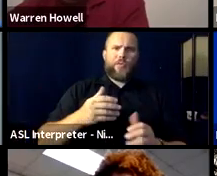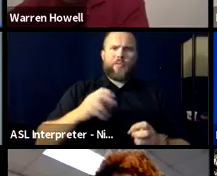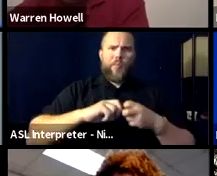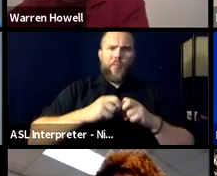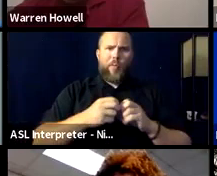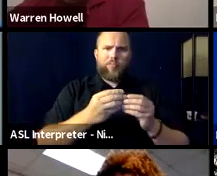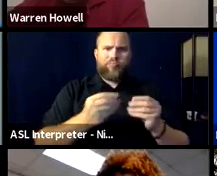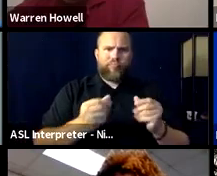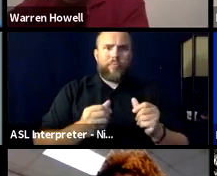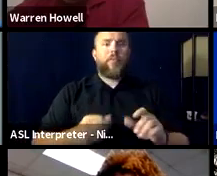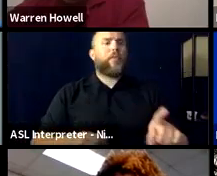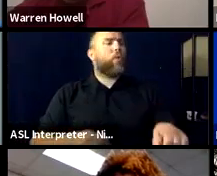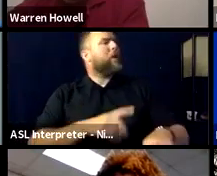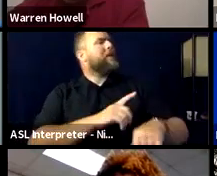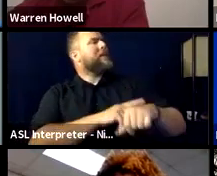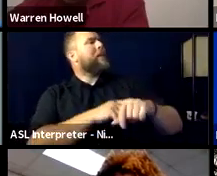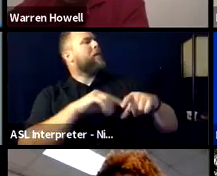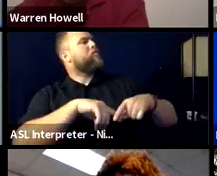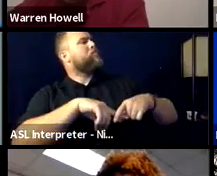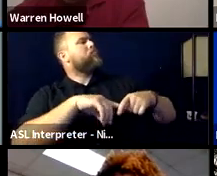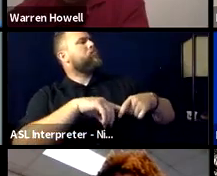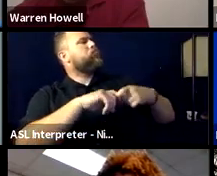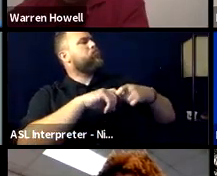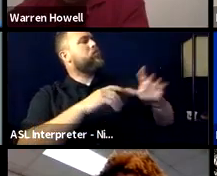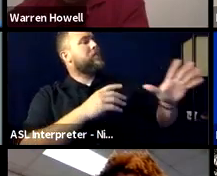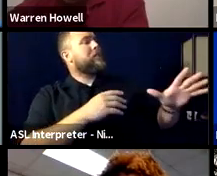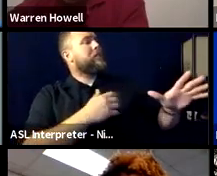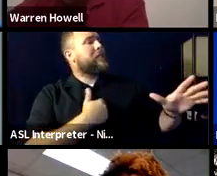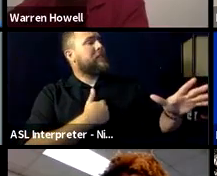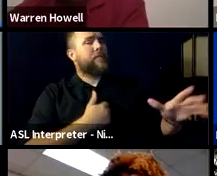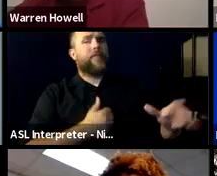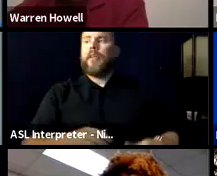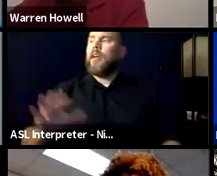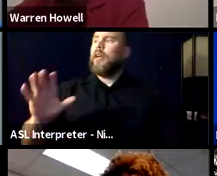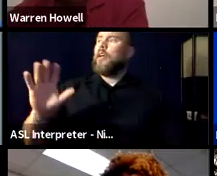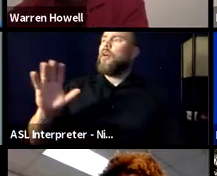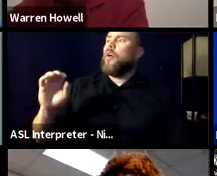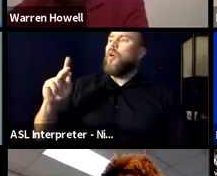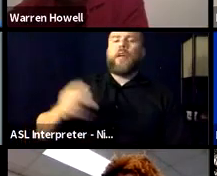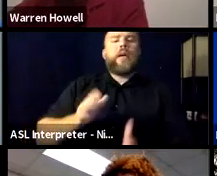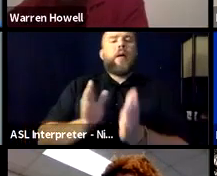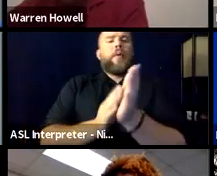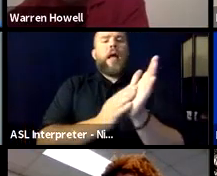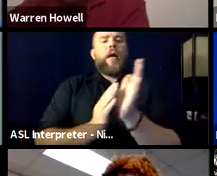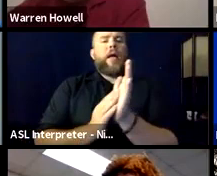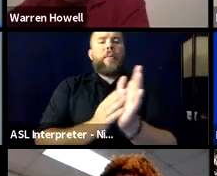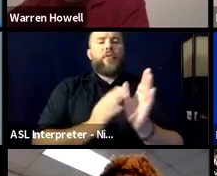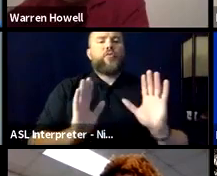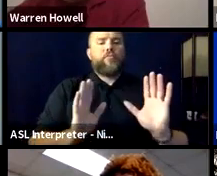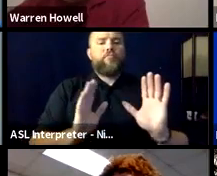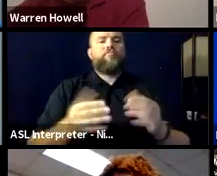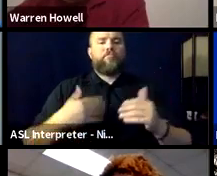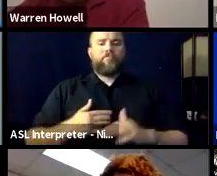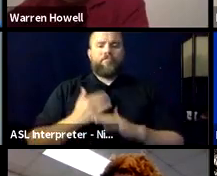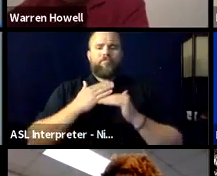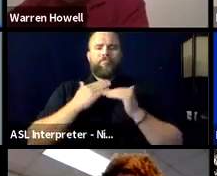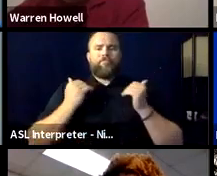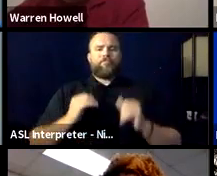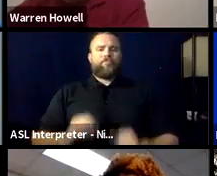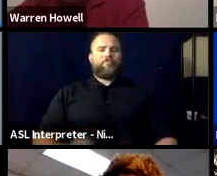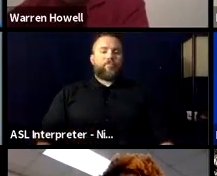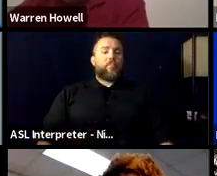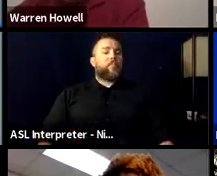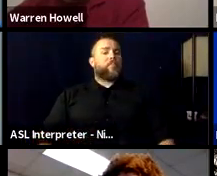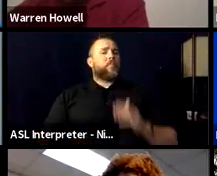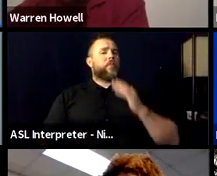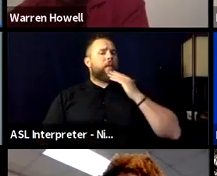time is up. Okay. However, I do commend you all. I'm sorry, I got a little sidetracked there. Thank